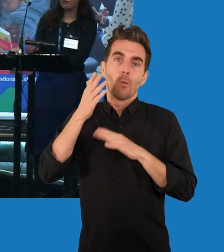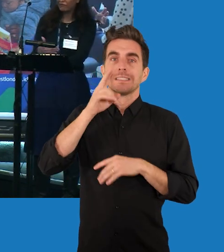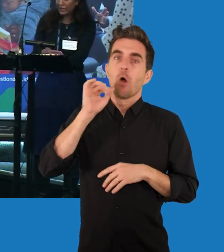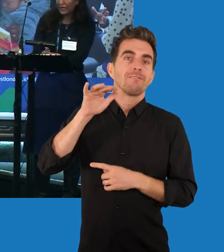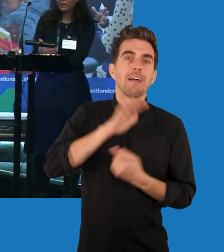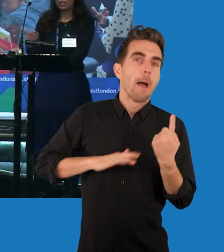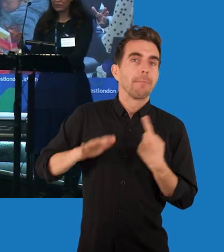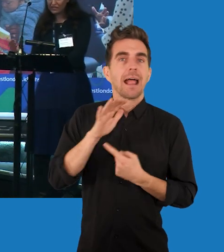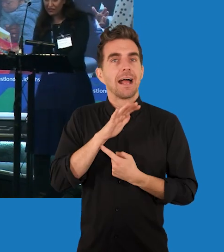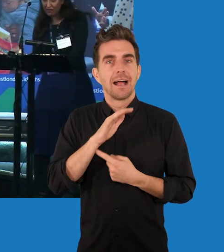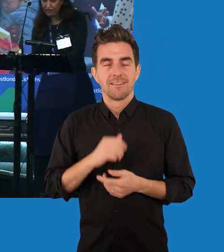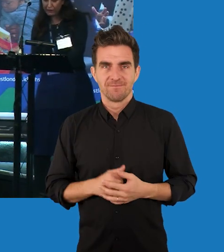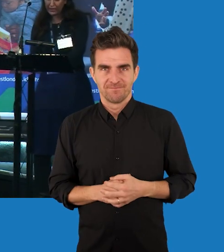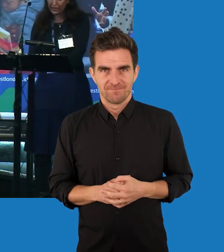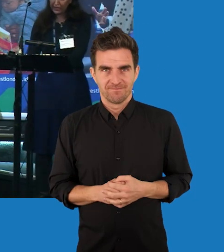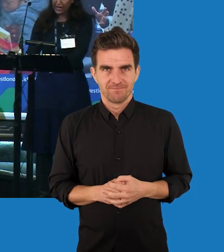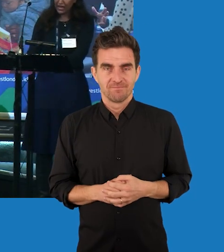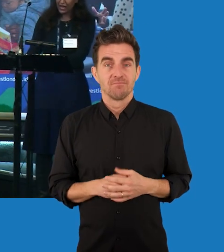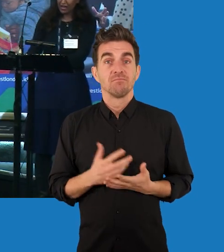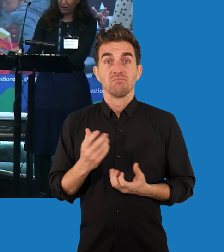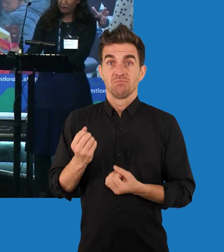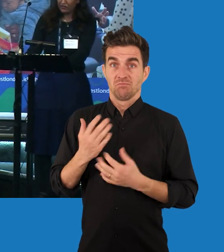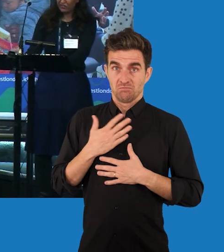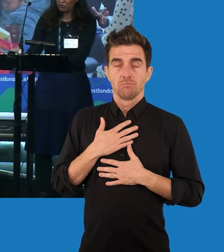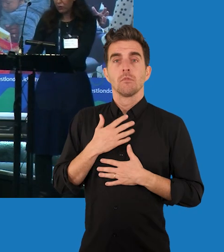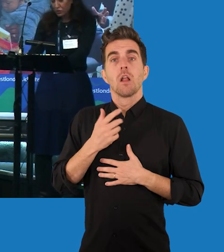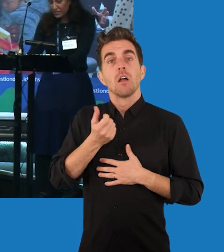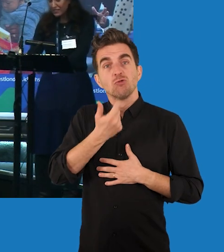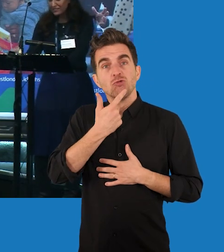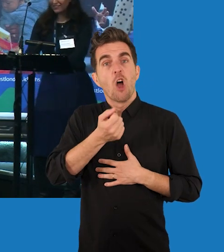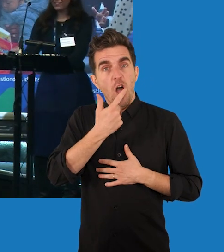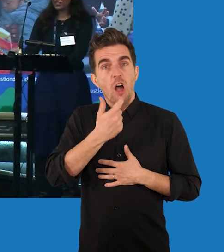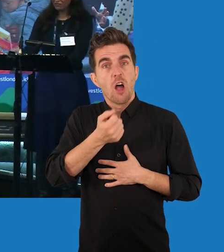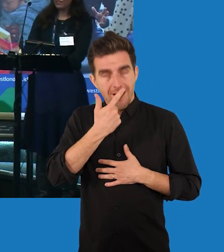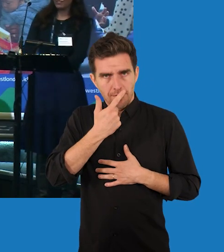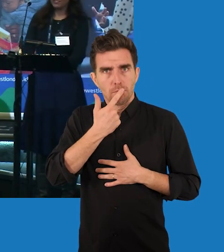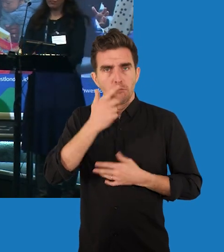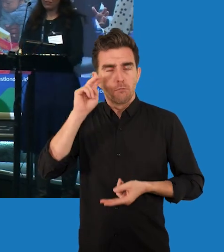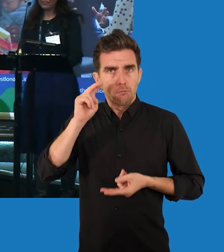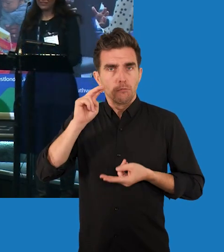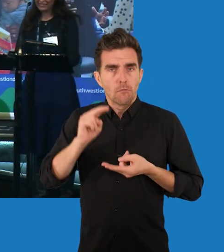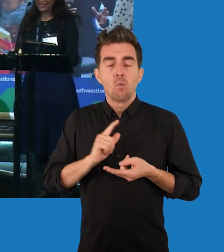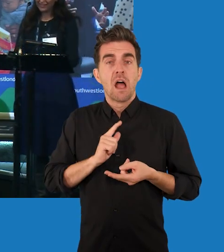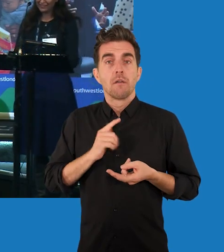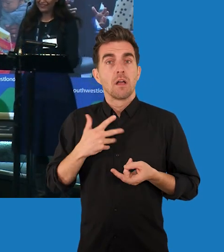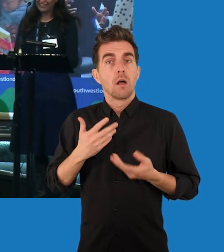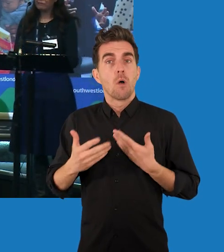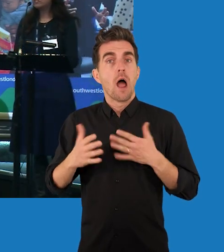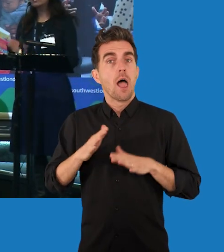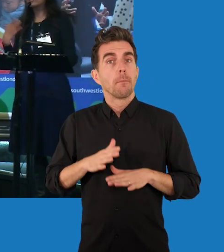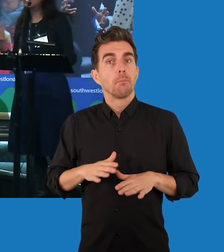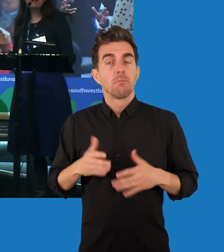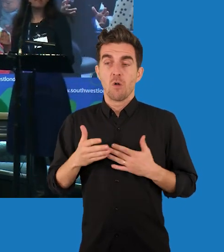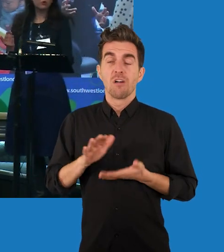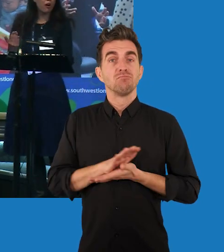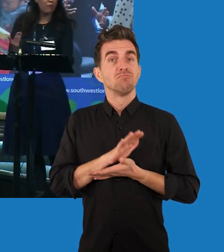confident traveling and going to see her family. She's reported a decrease in her drug intake because